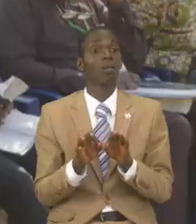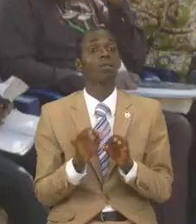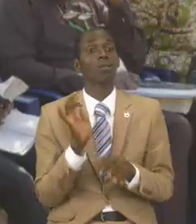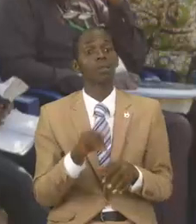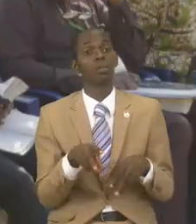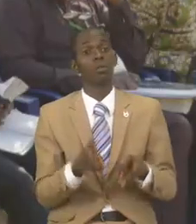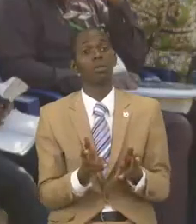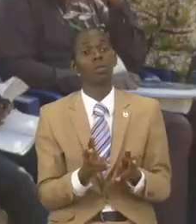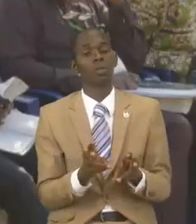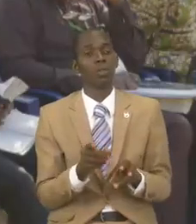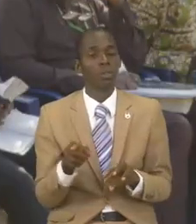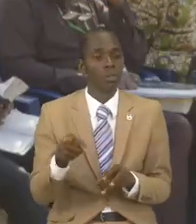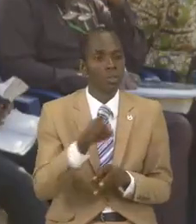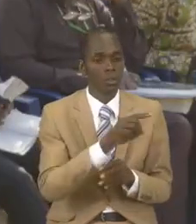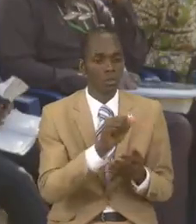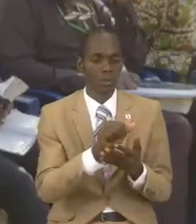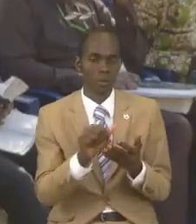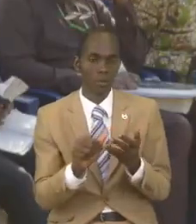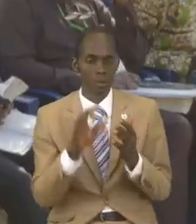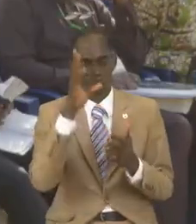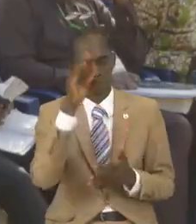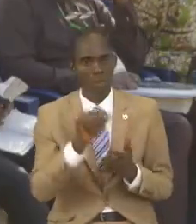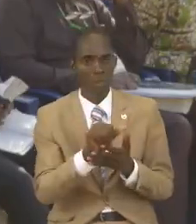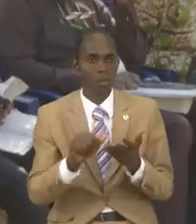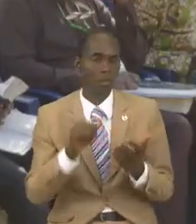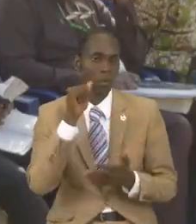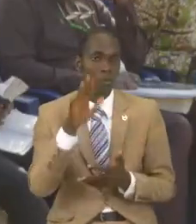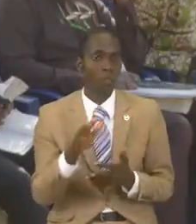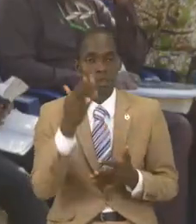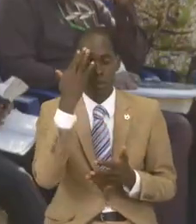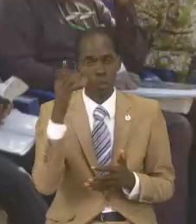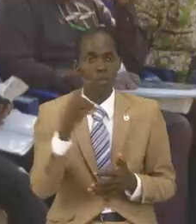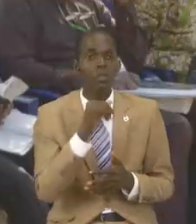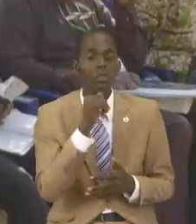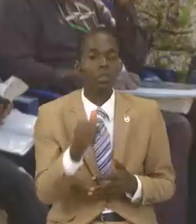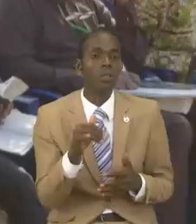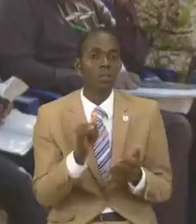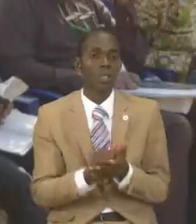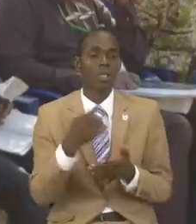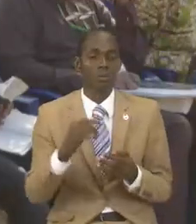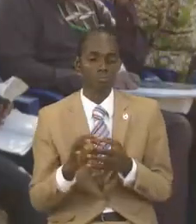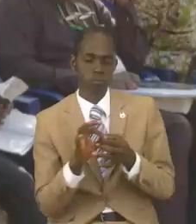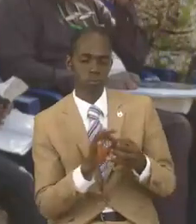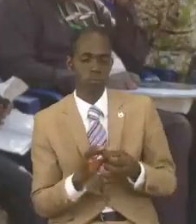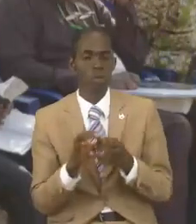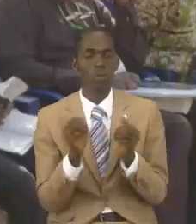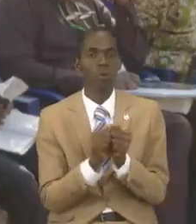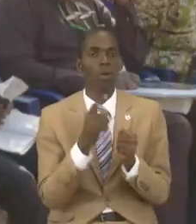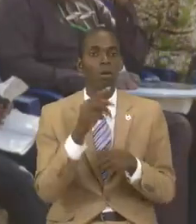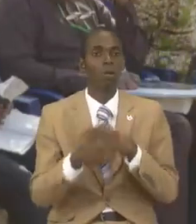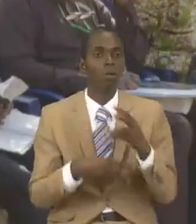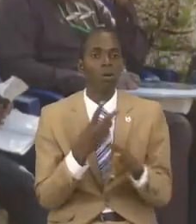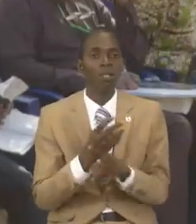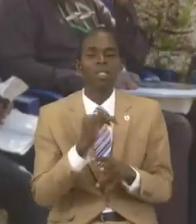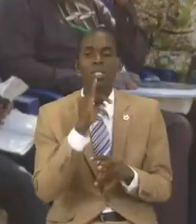adulterers and adulteresses, know ye not that the friendship of the world is